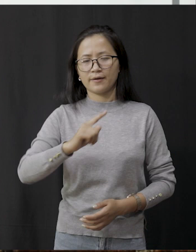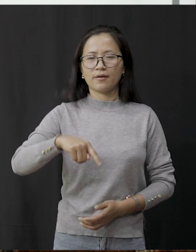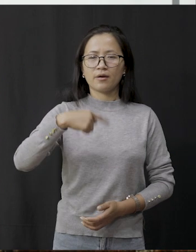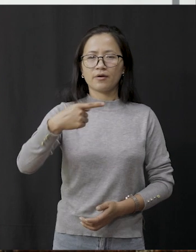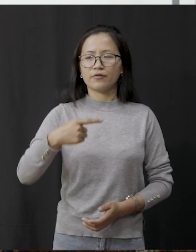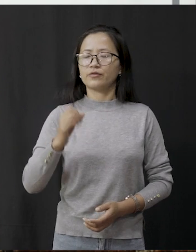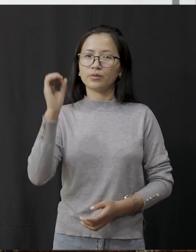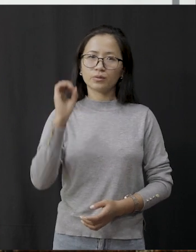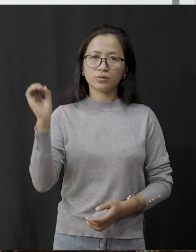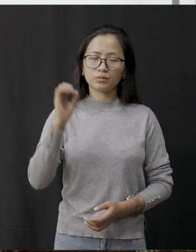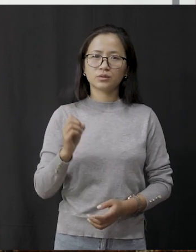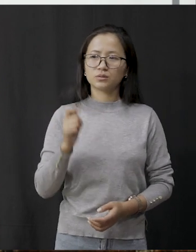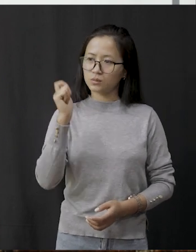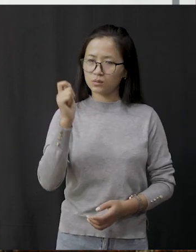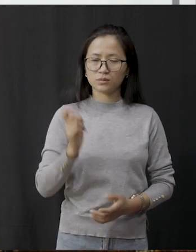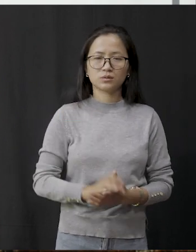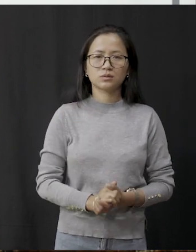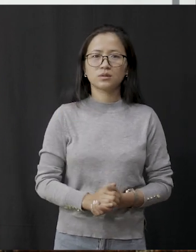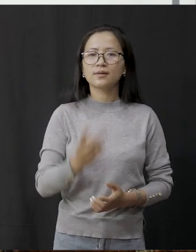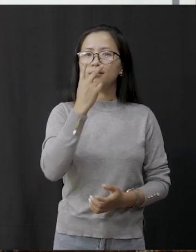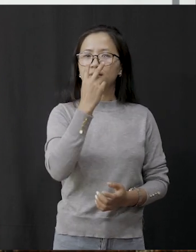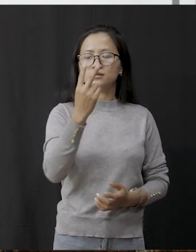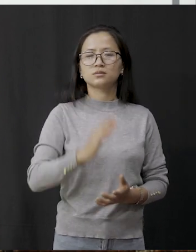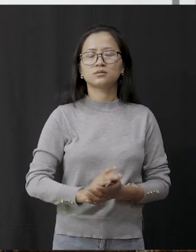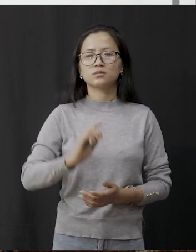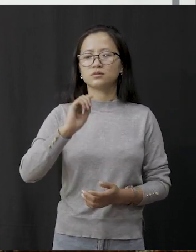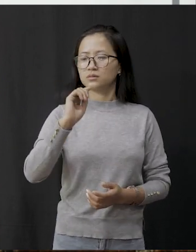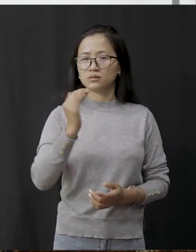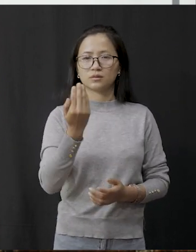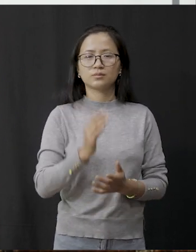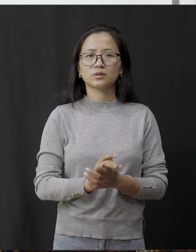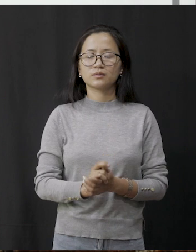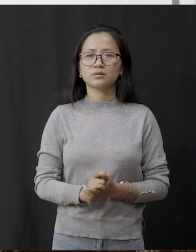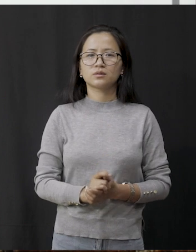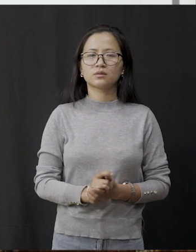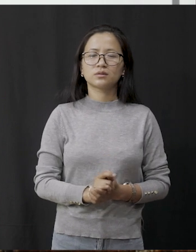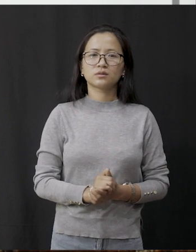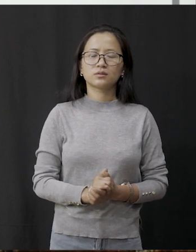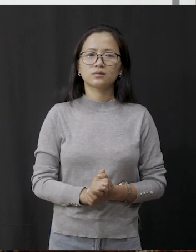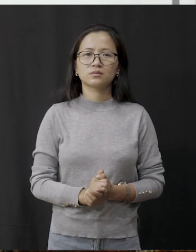every occupation. So let's see some common occupations.